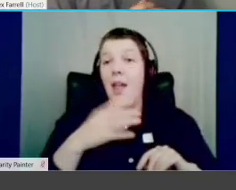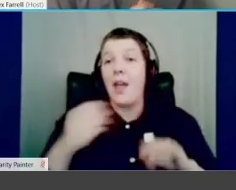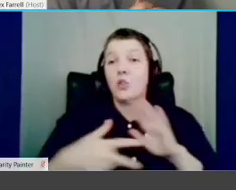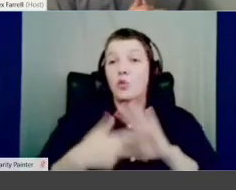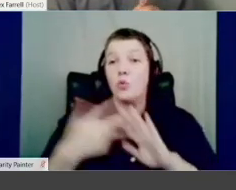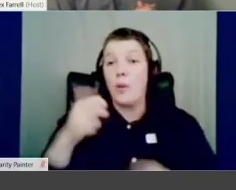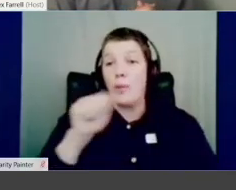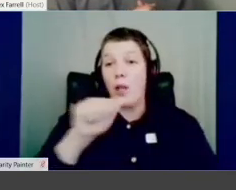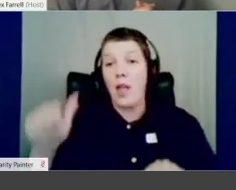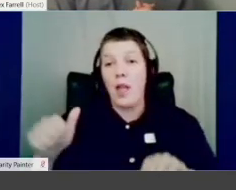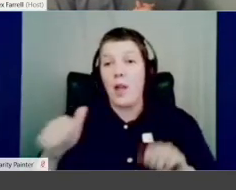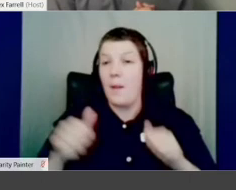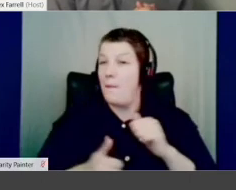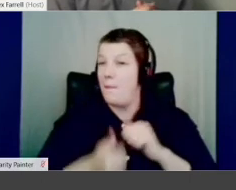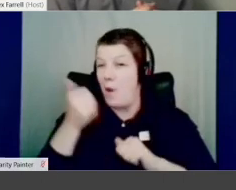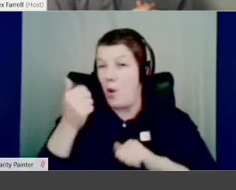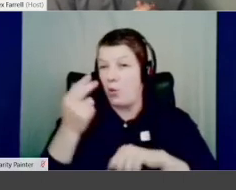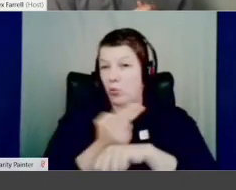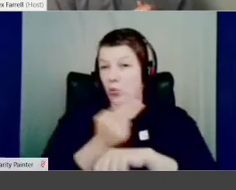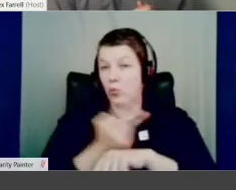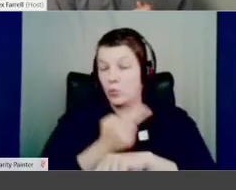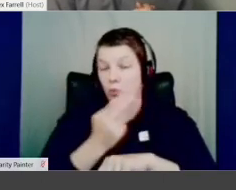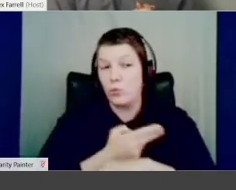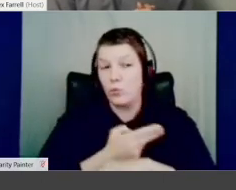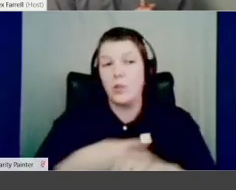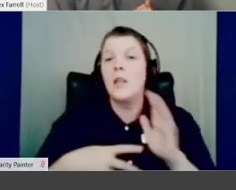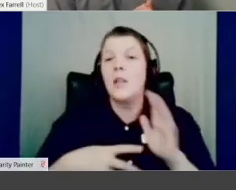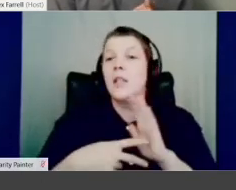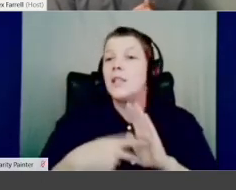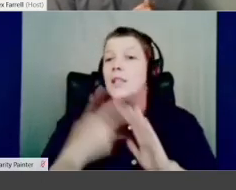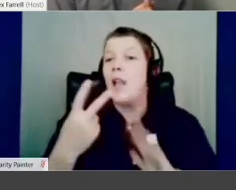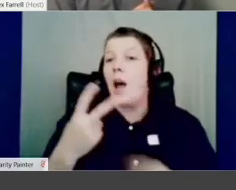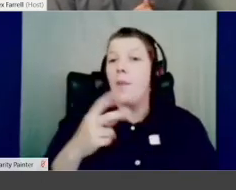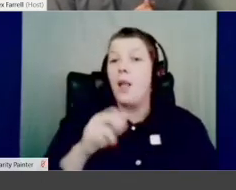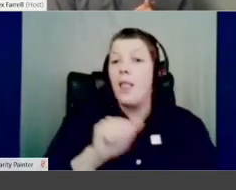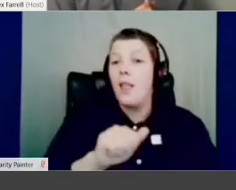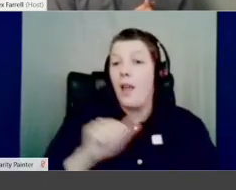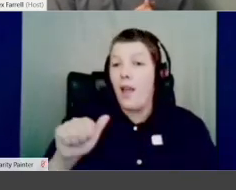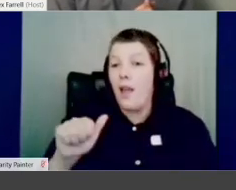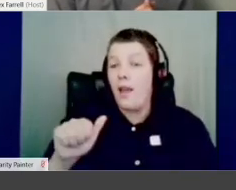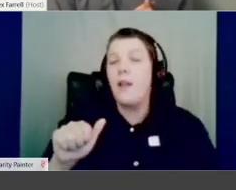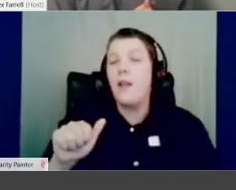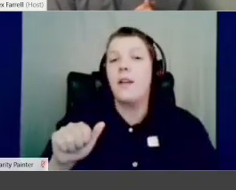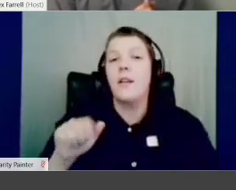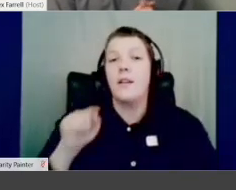many cases, and triple A is sort of best of breed.